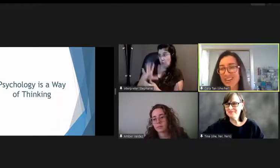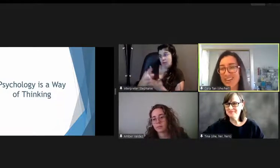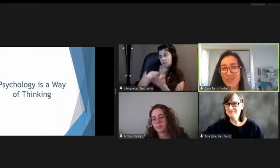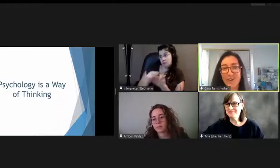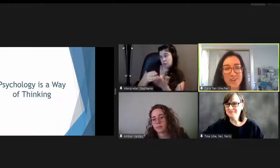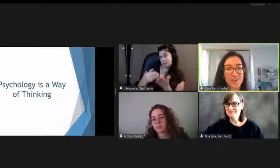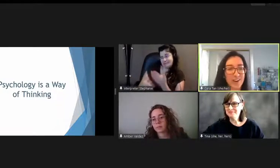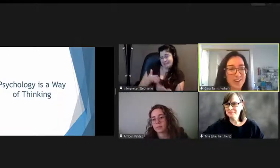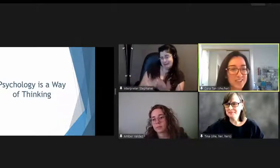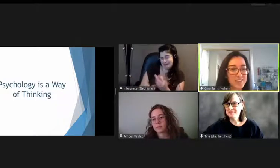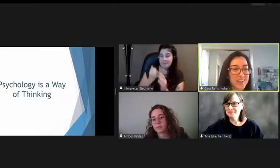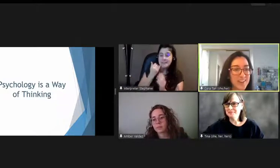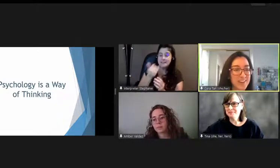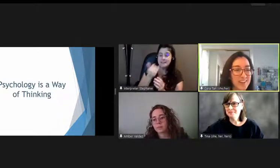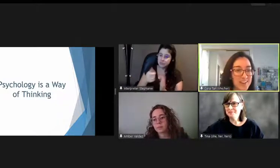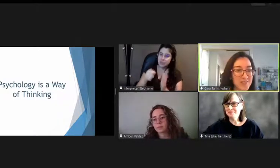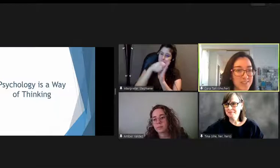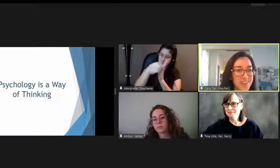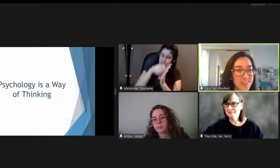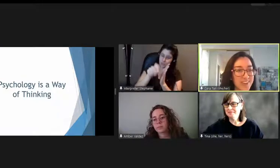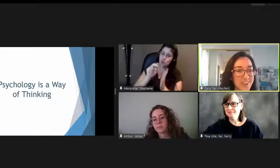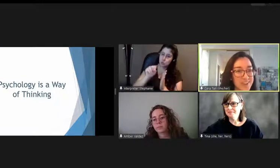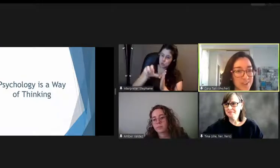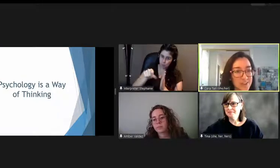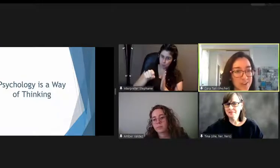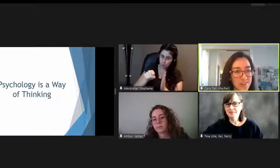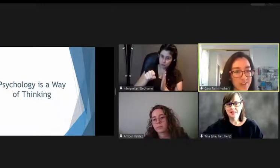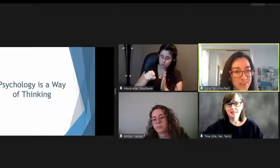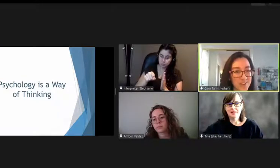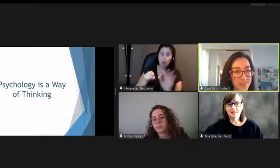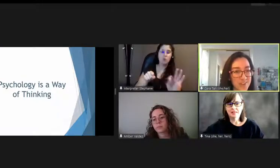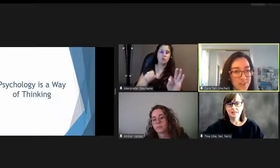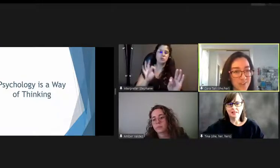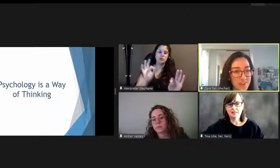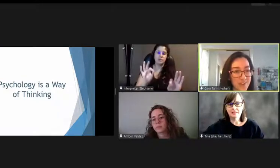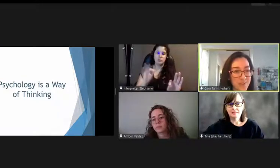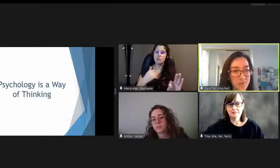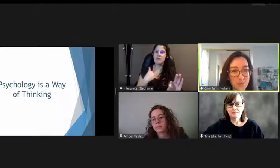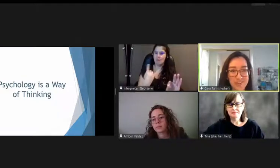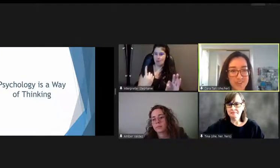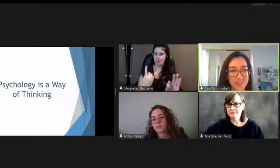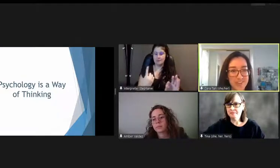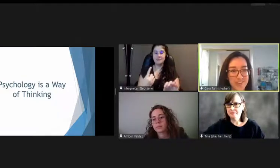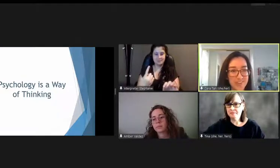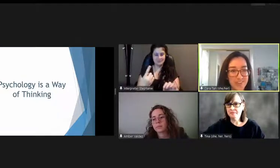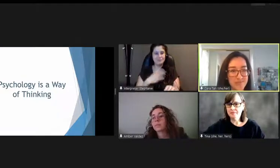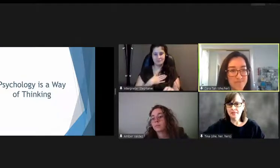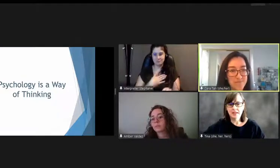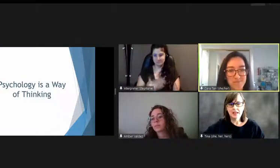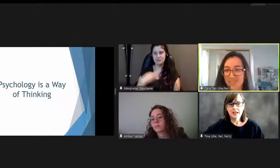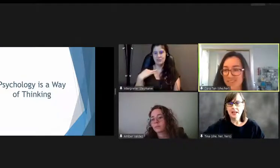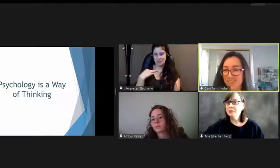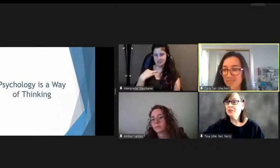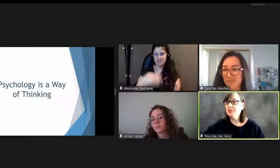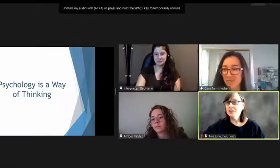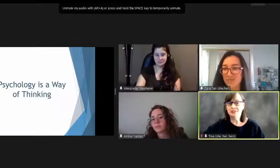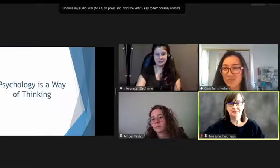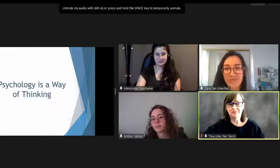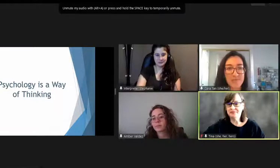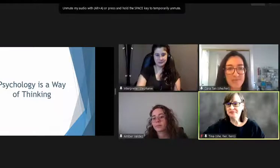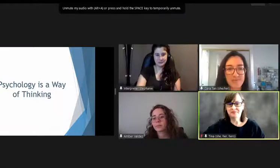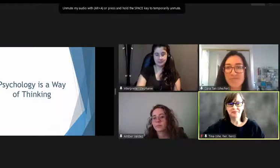notes while you watch, good. Okay, so we do have someone who's willing to volunteer. And I'm good to